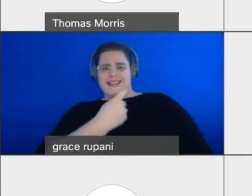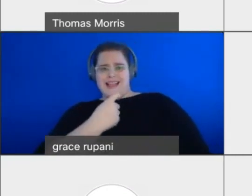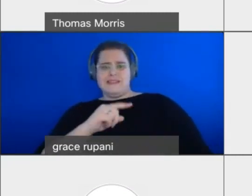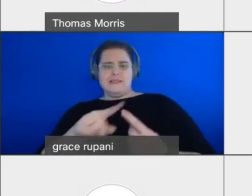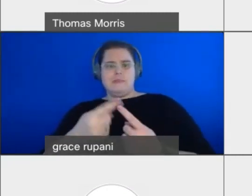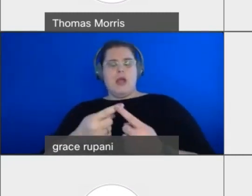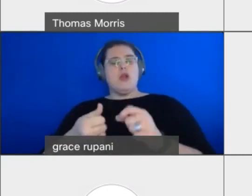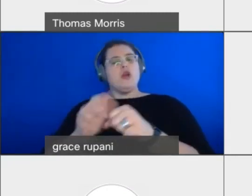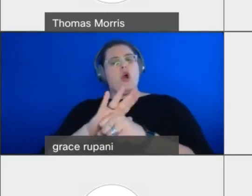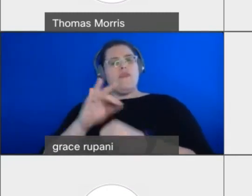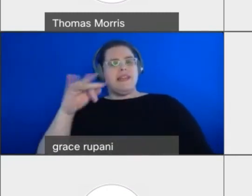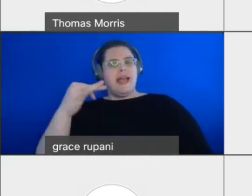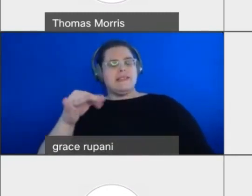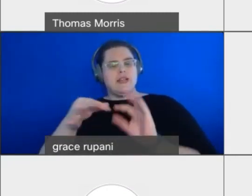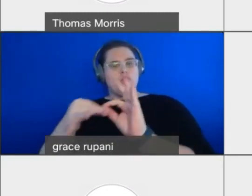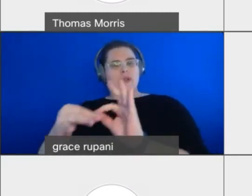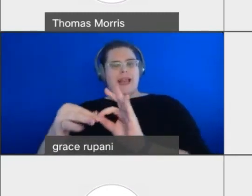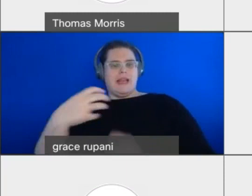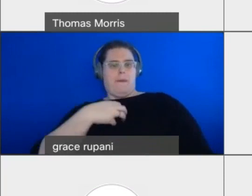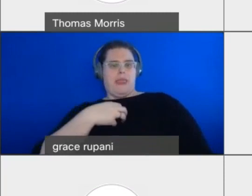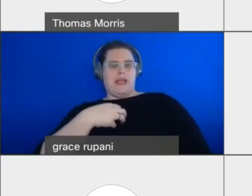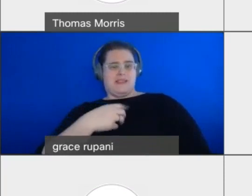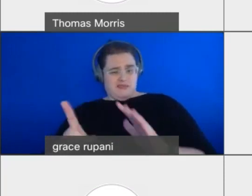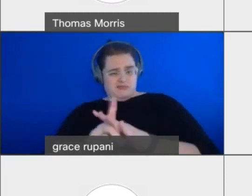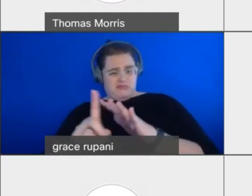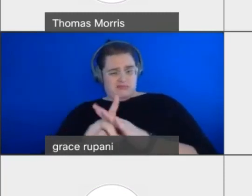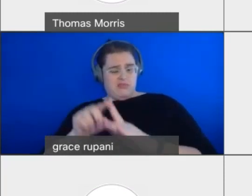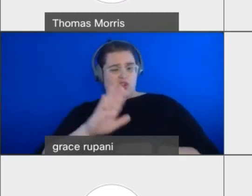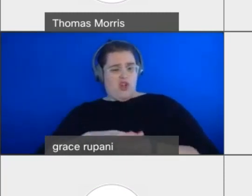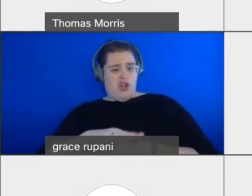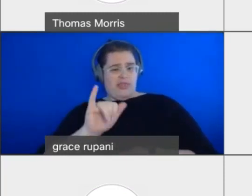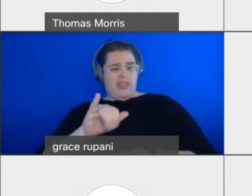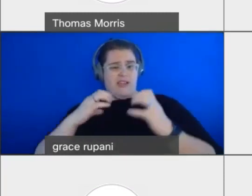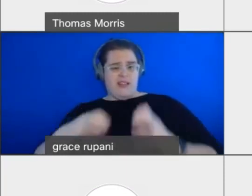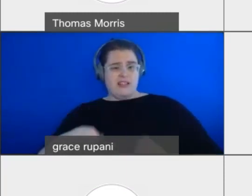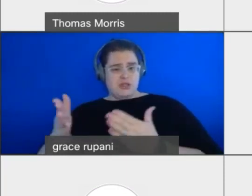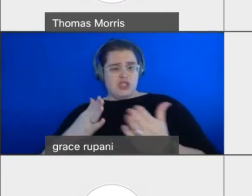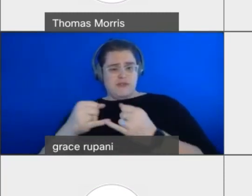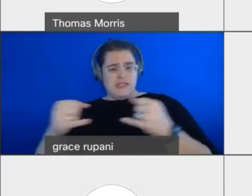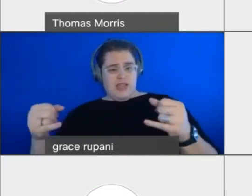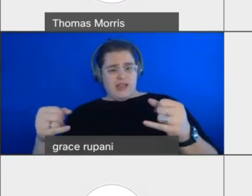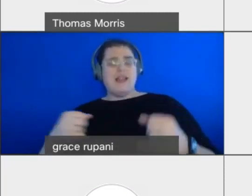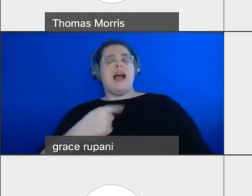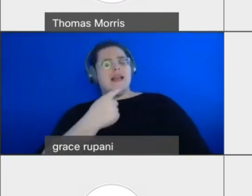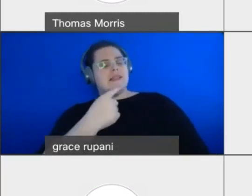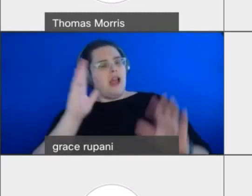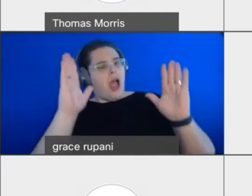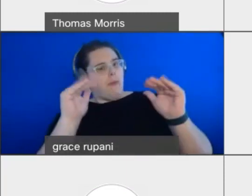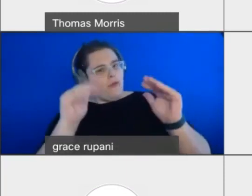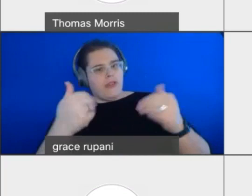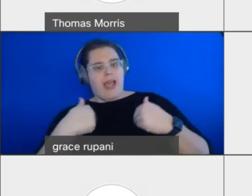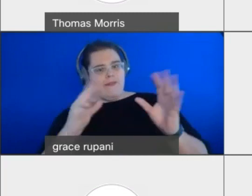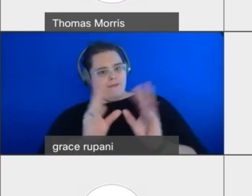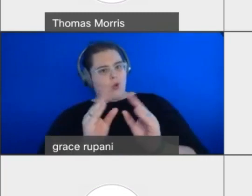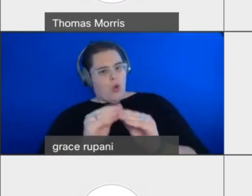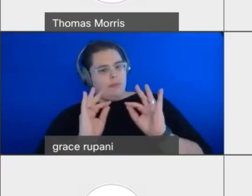COVID-19 related complaints. And I said, well, I'm hopeful that we have a forum where all of those can get addressed. And so I do